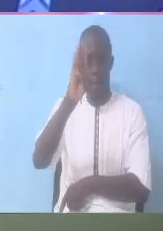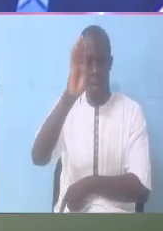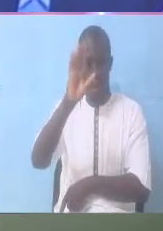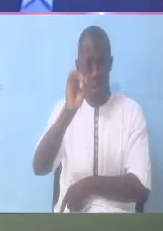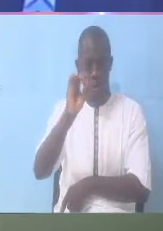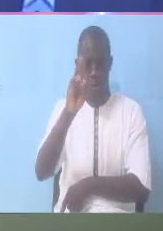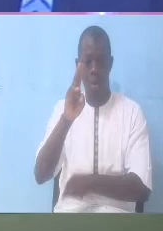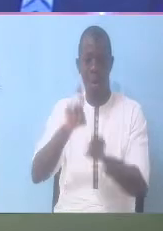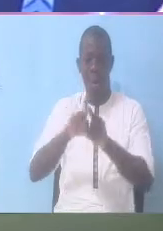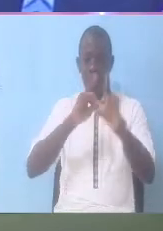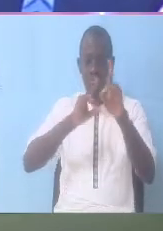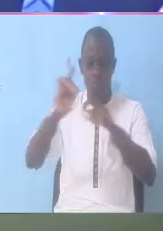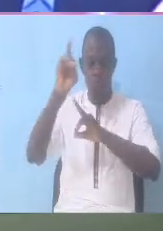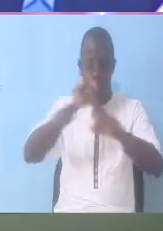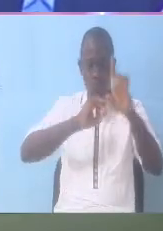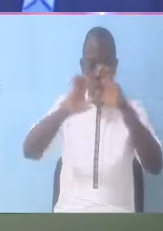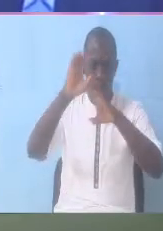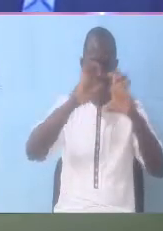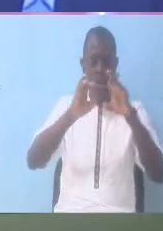And then